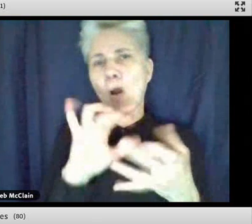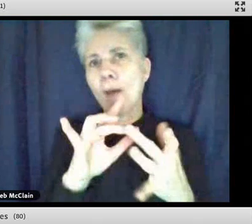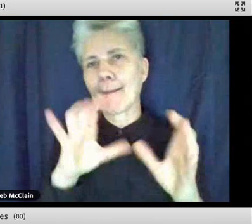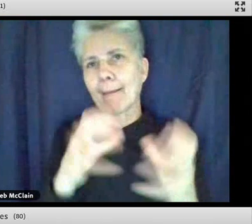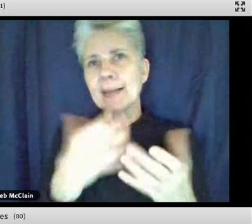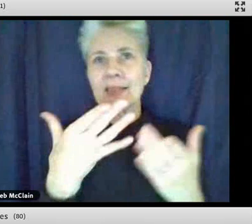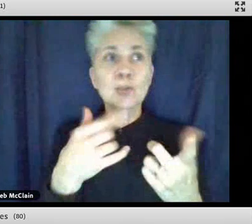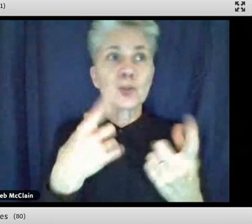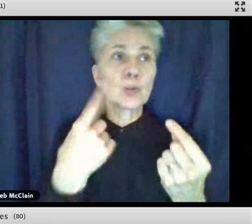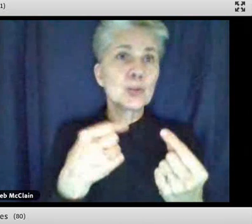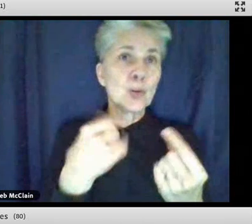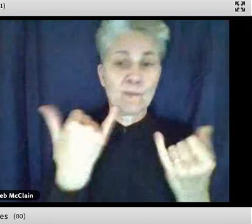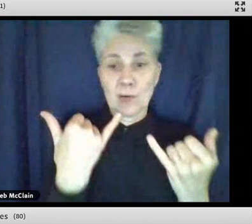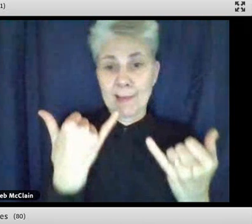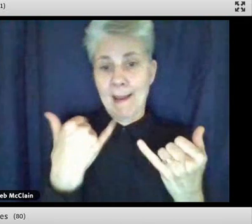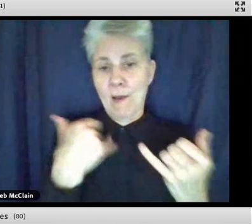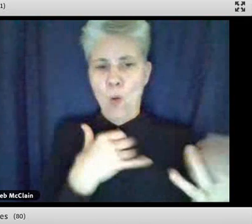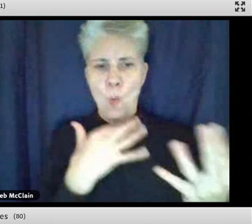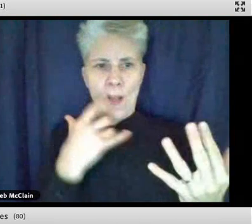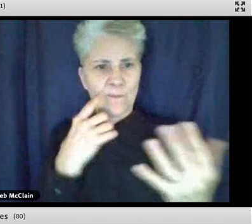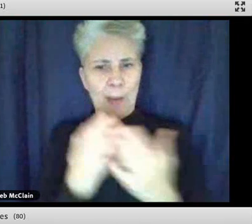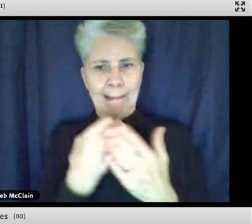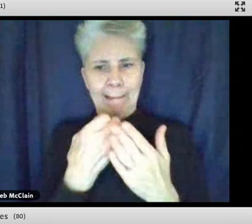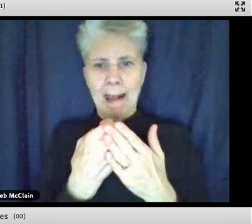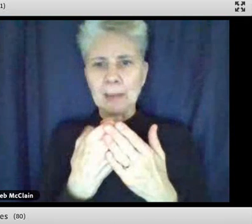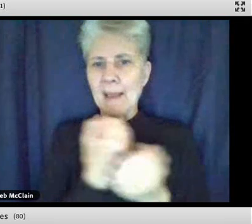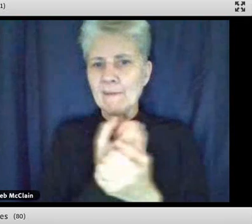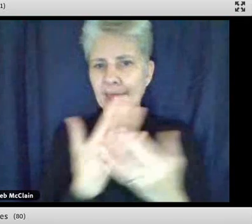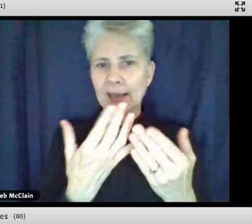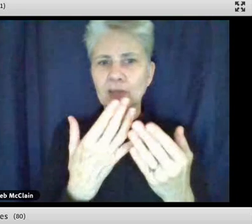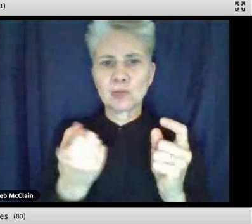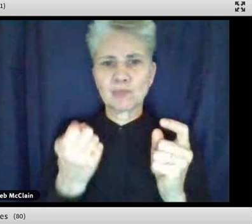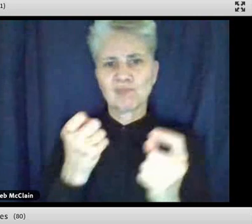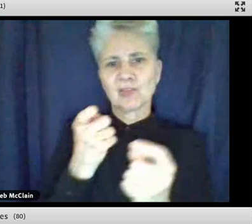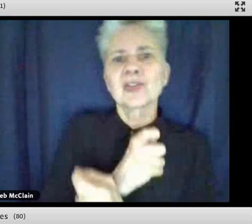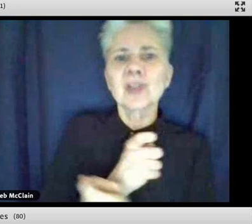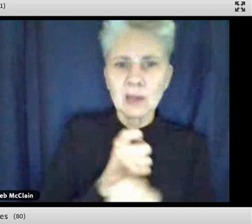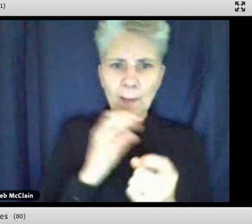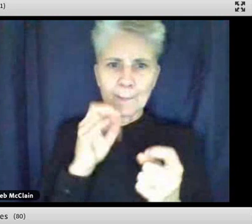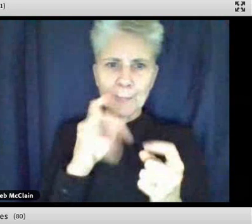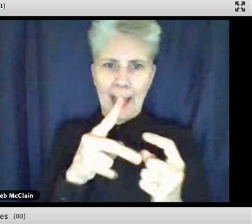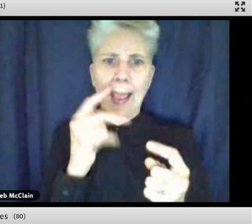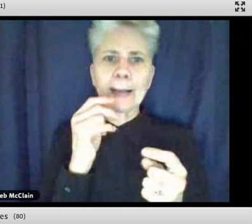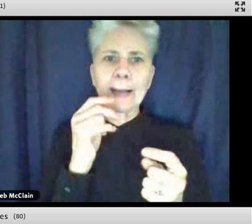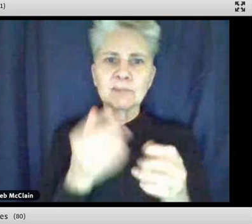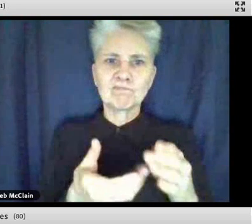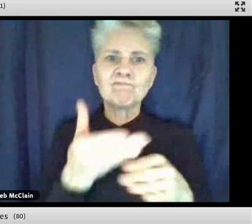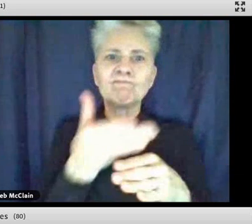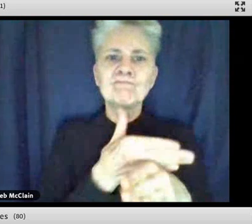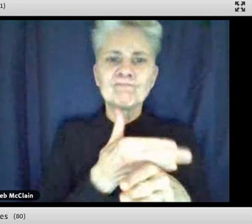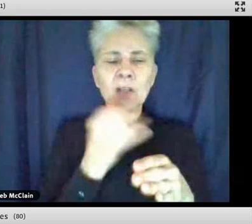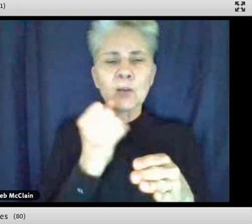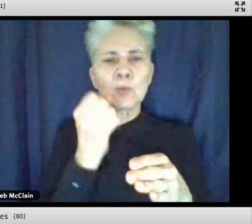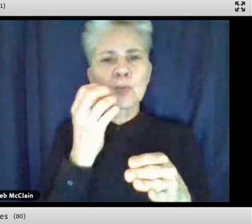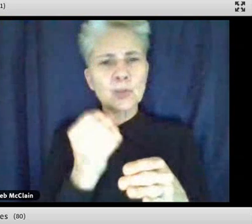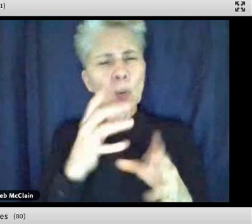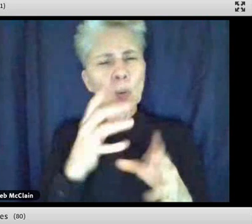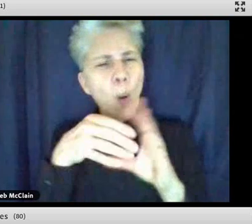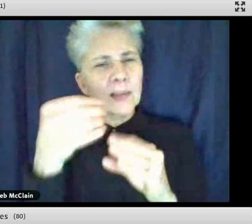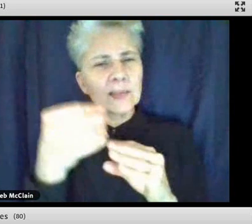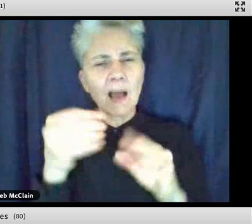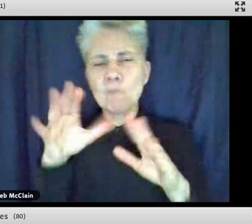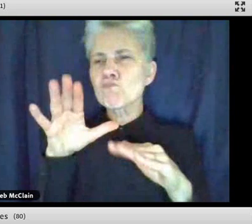do. Meanwhile, you're waiting for the economy and this to subside. um, Go outside, go for a